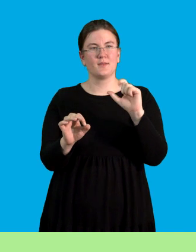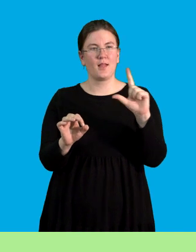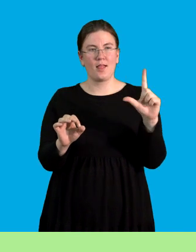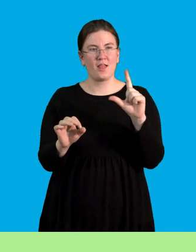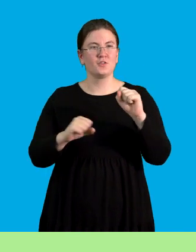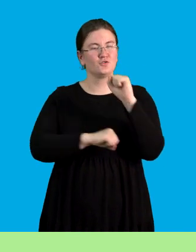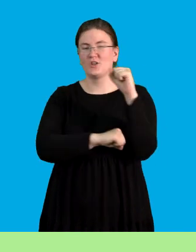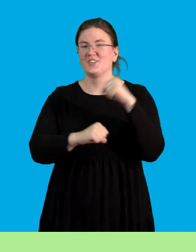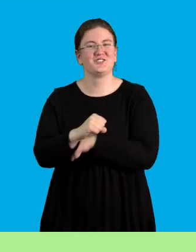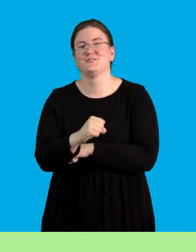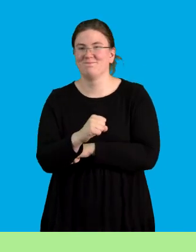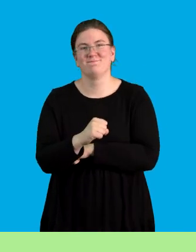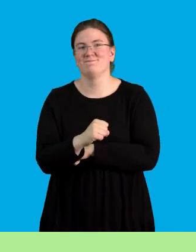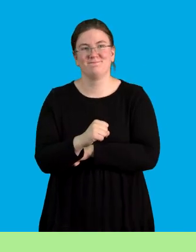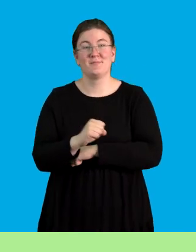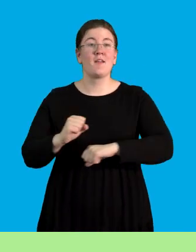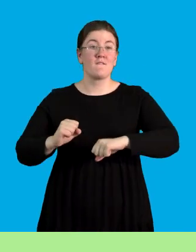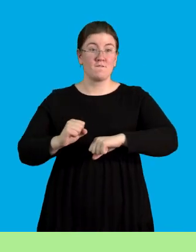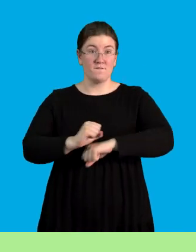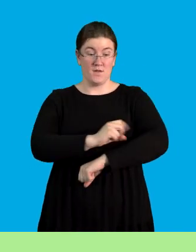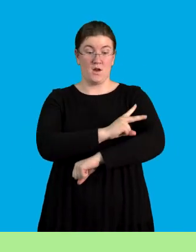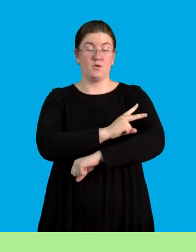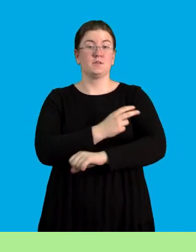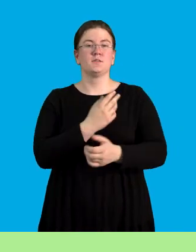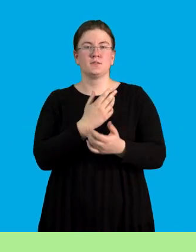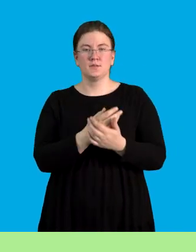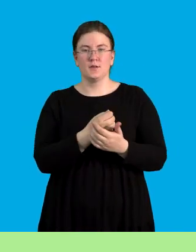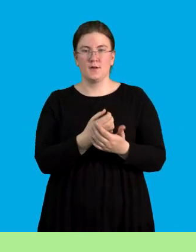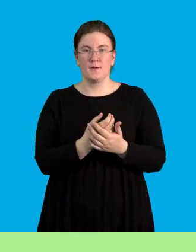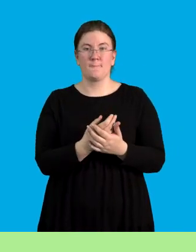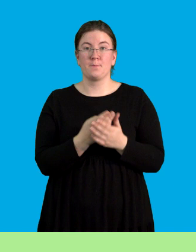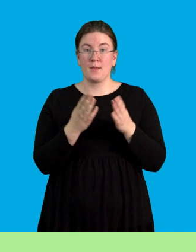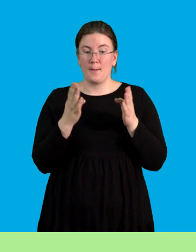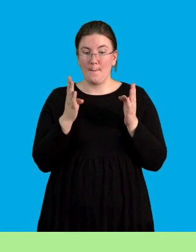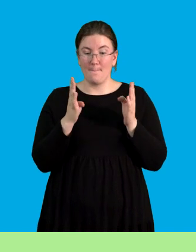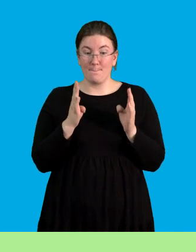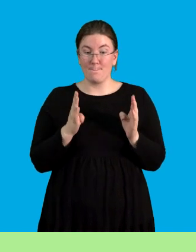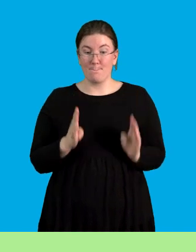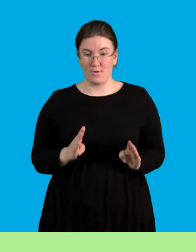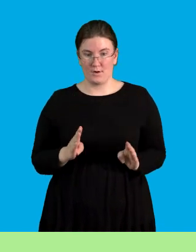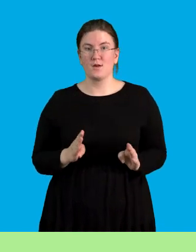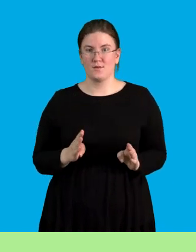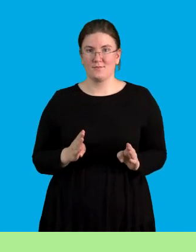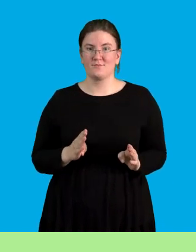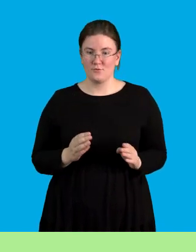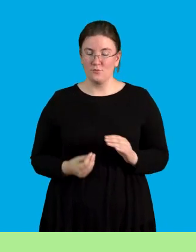structure. Viruses can only reproduce and grow inside the body of a